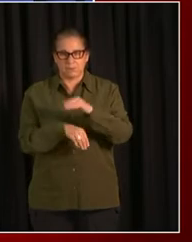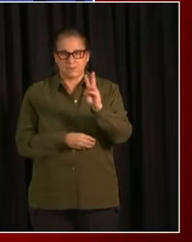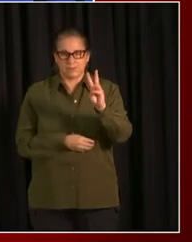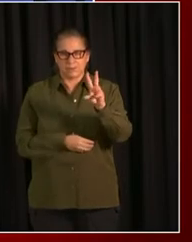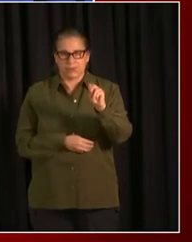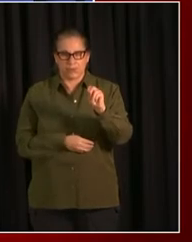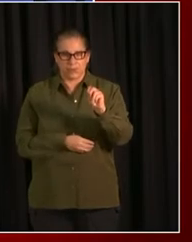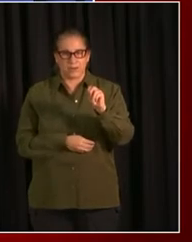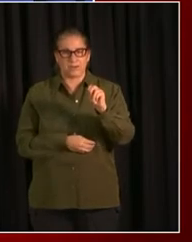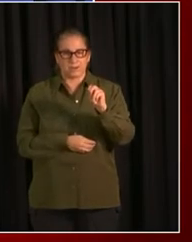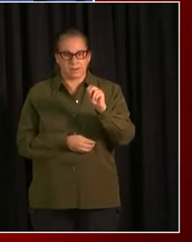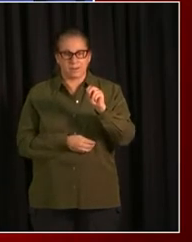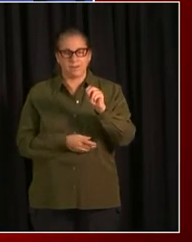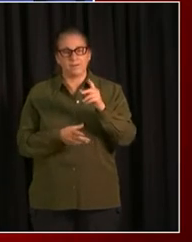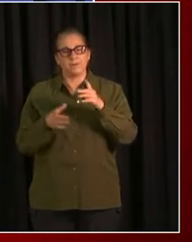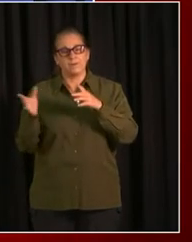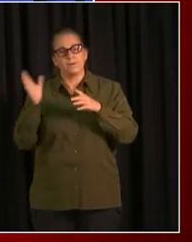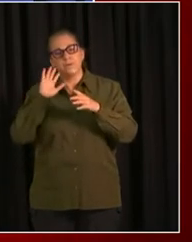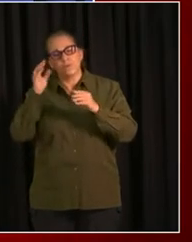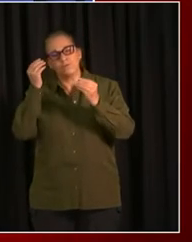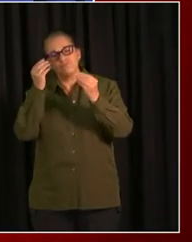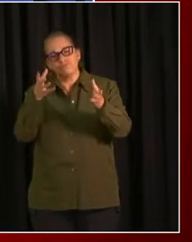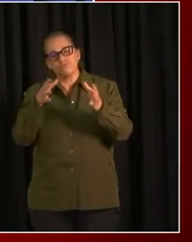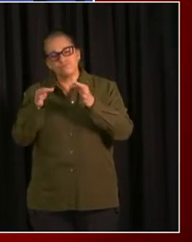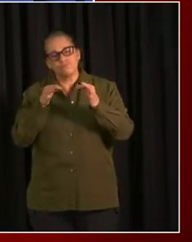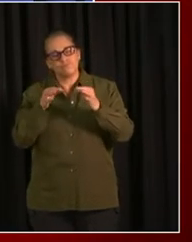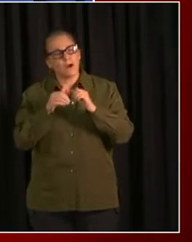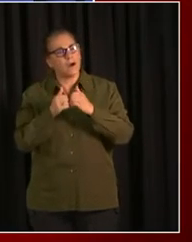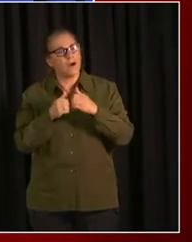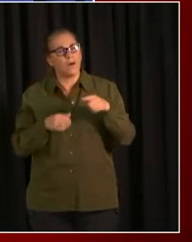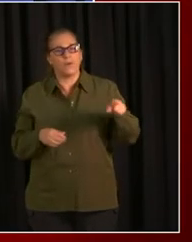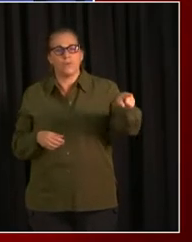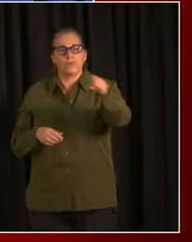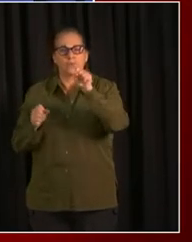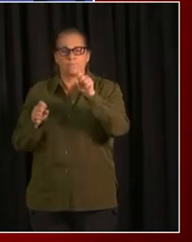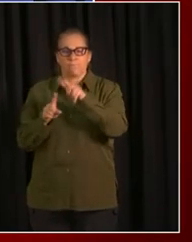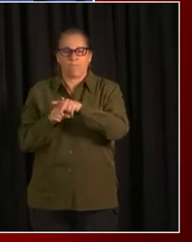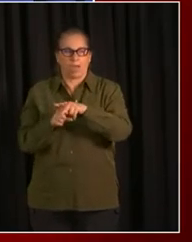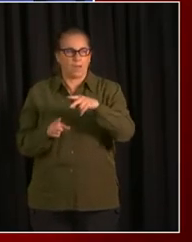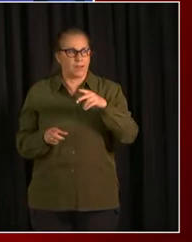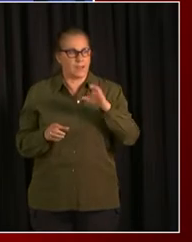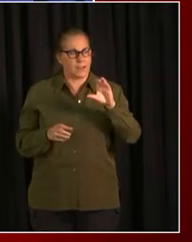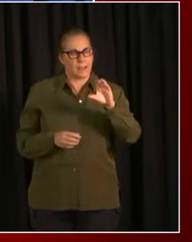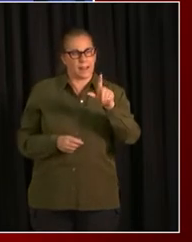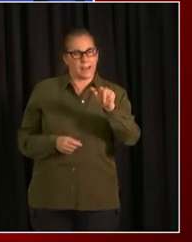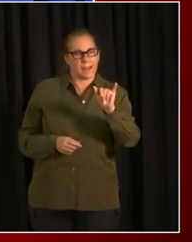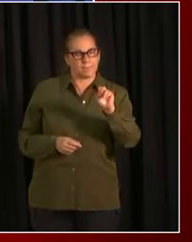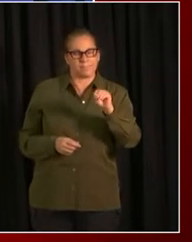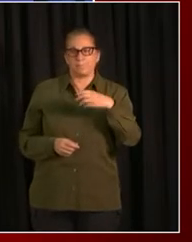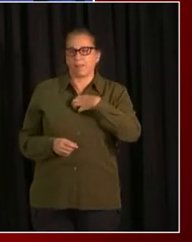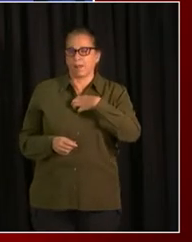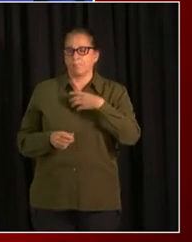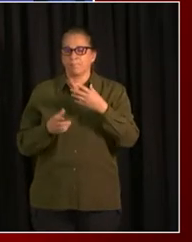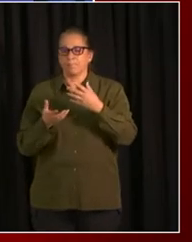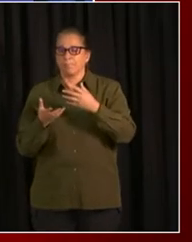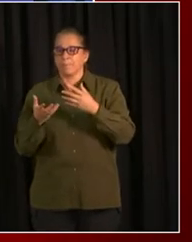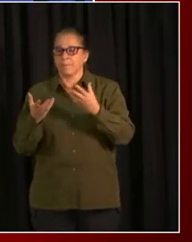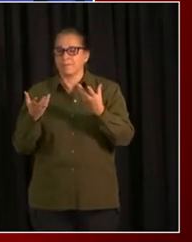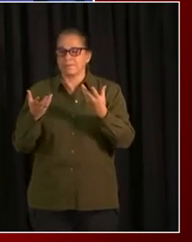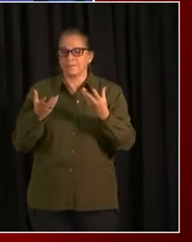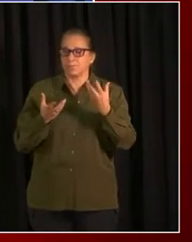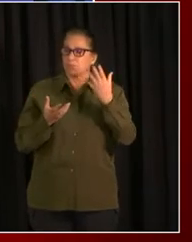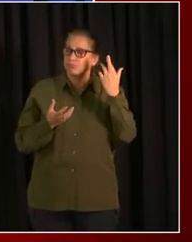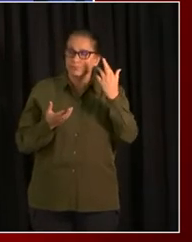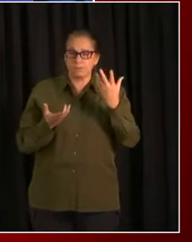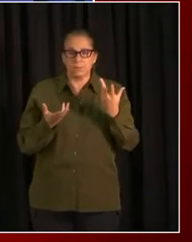of the steps that they are taking to mitigate and to help remediate some of the damages, that would be